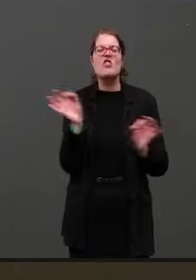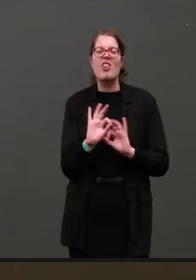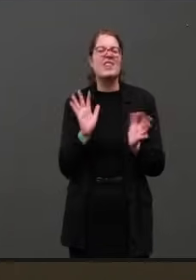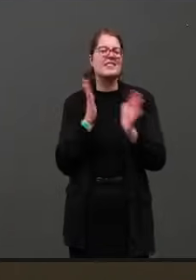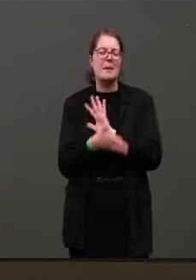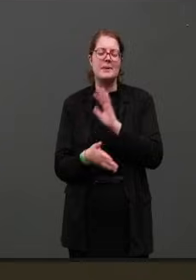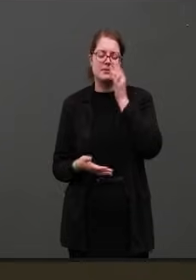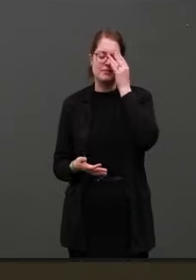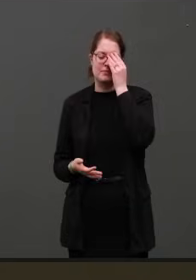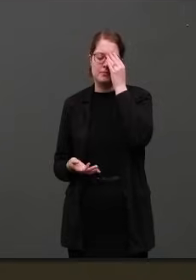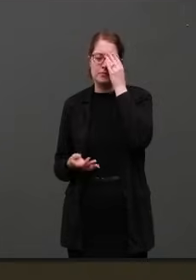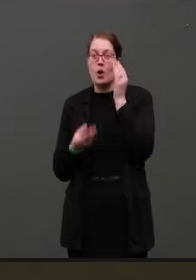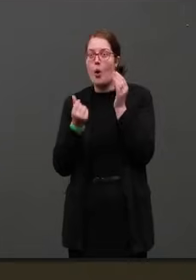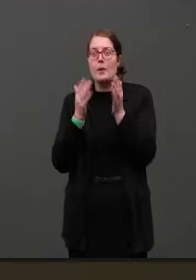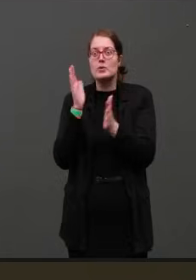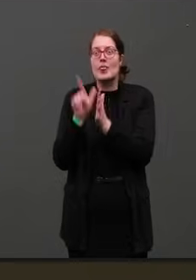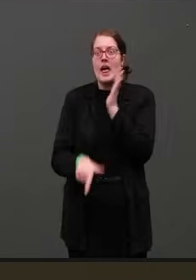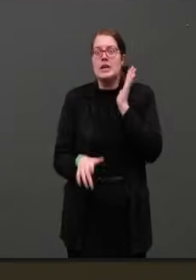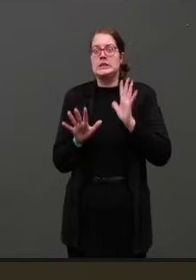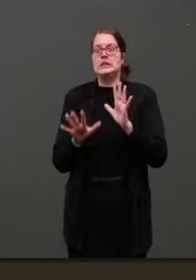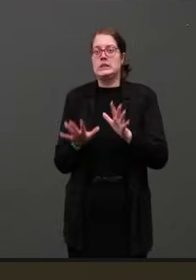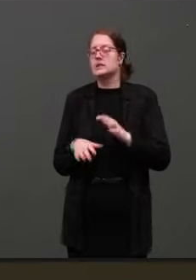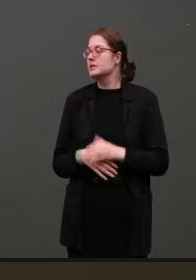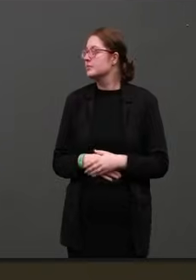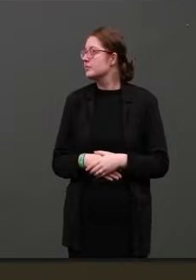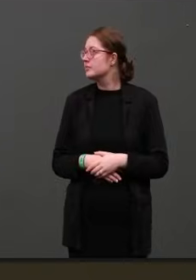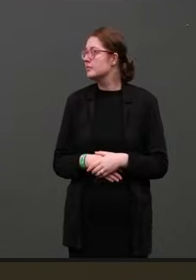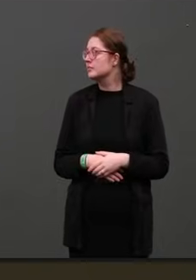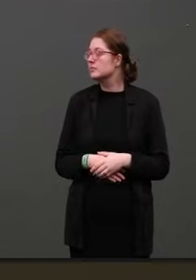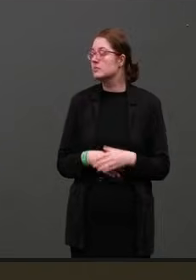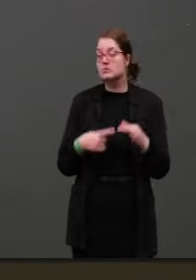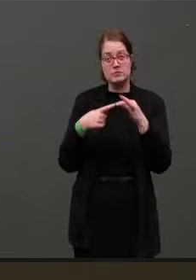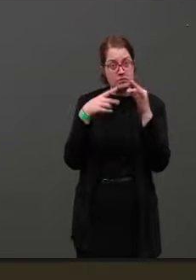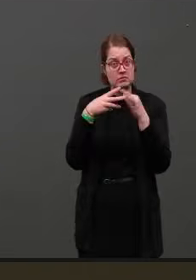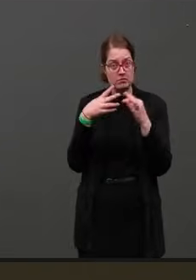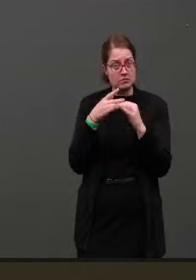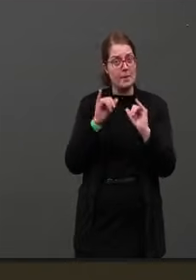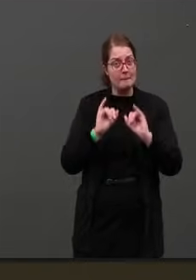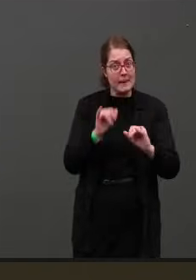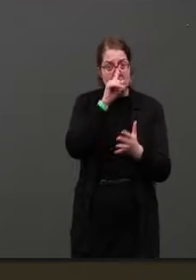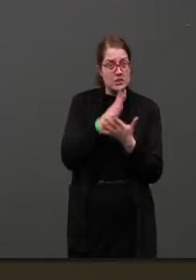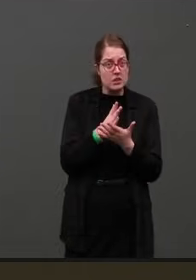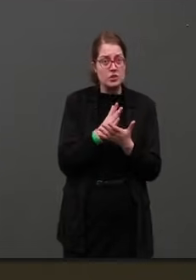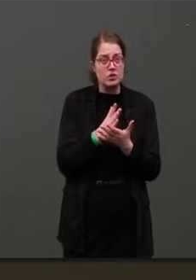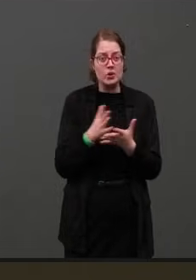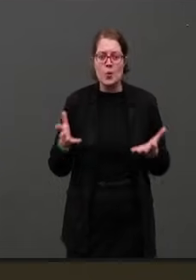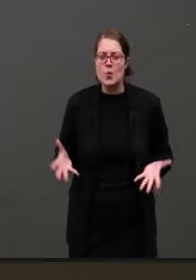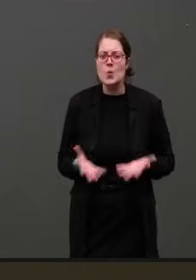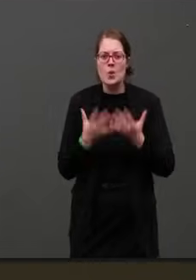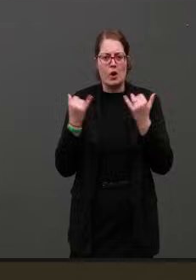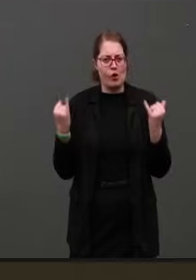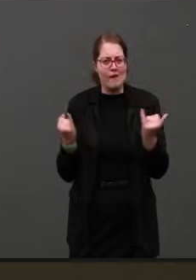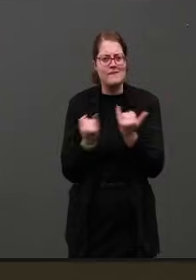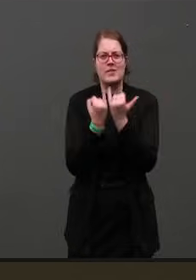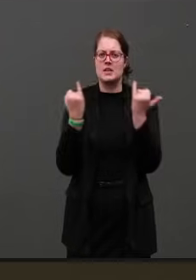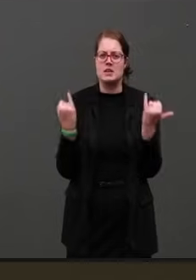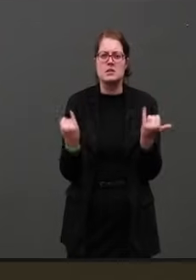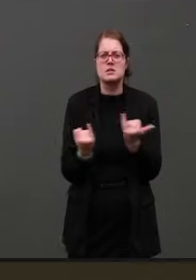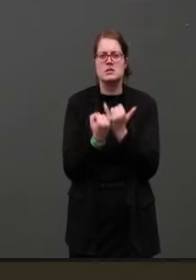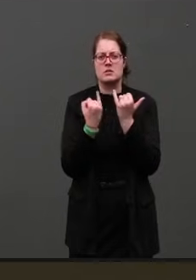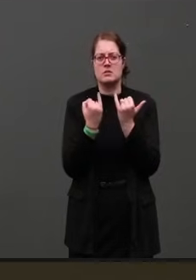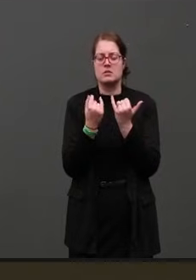almost too late. These are all bad decisions. They drive conflict, and conflict is what makes a